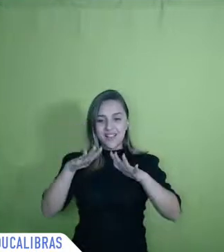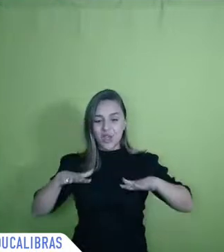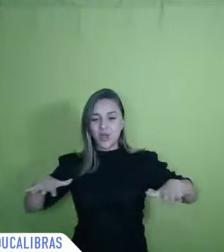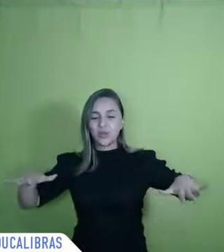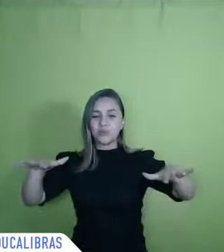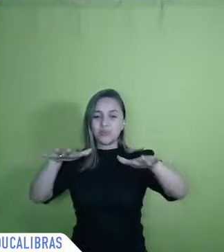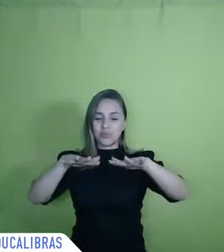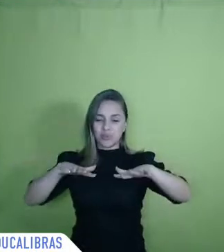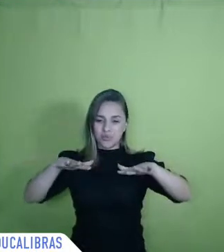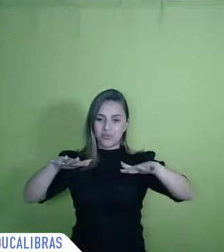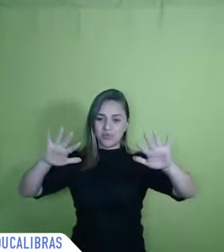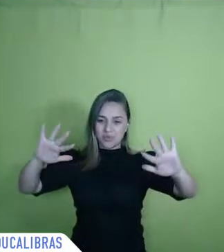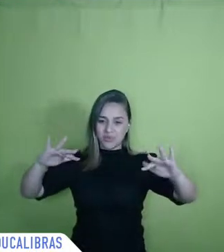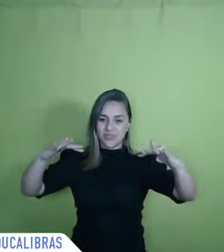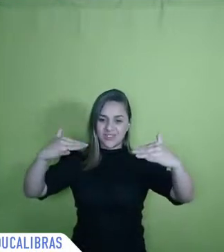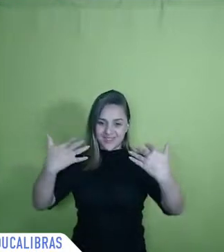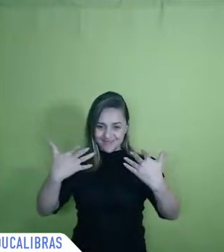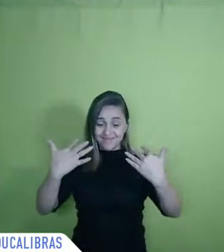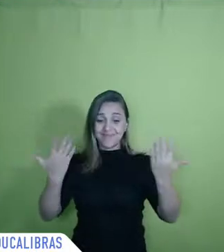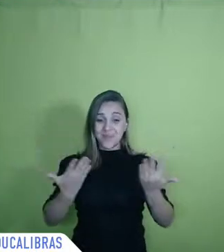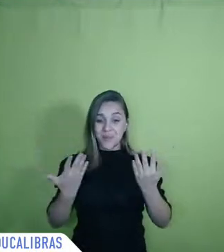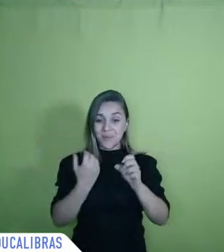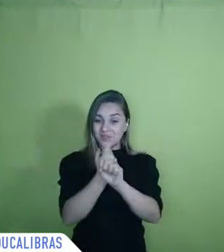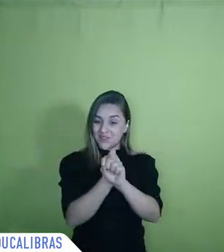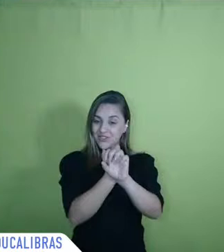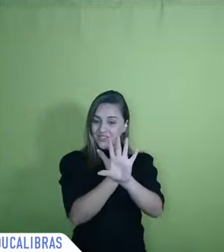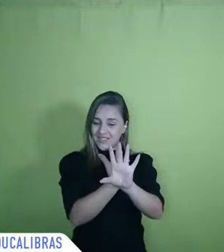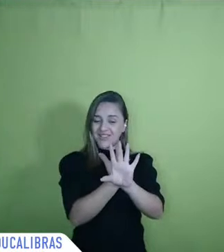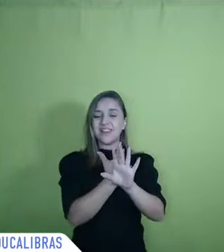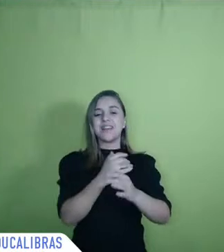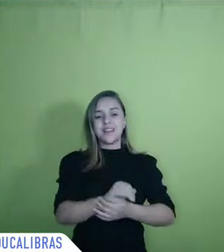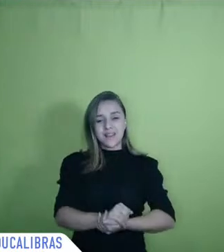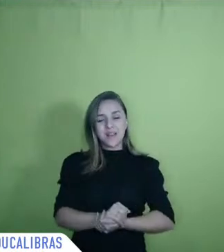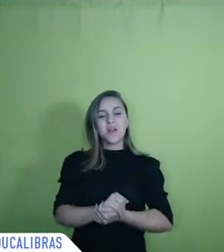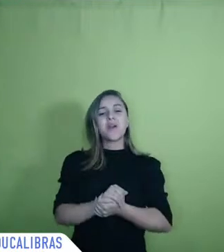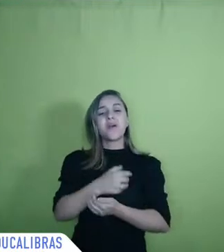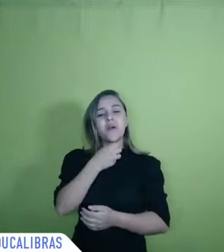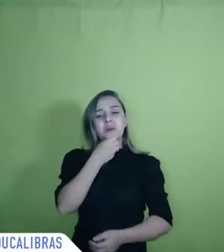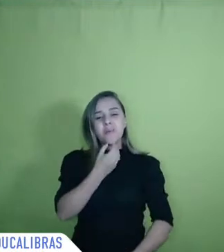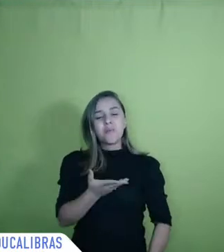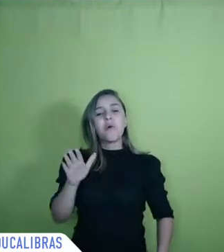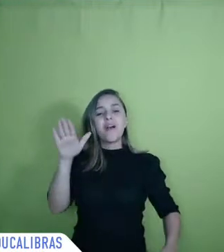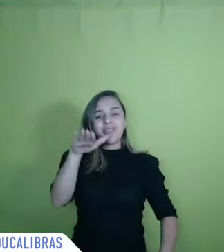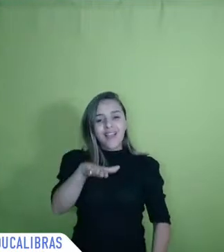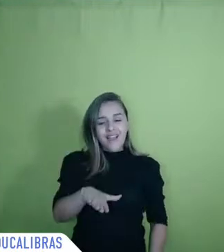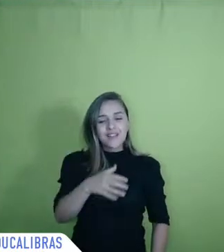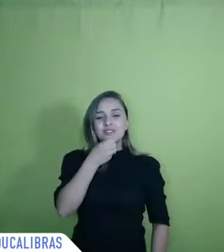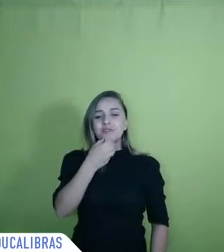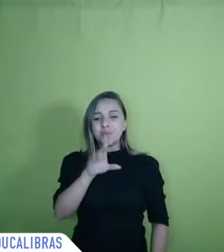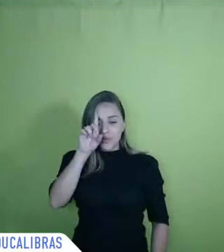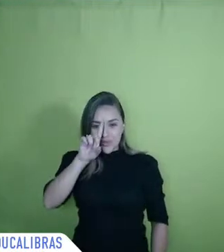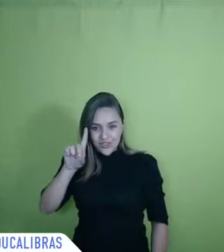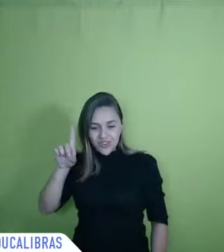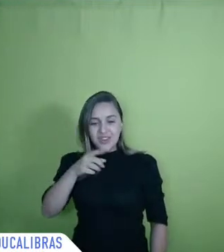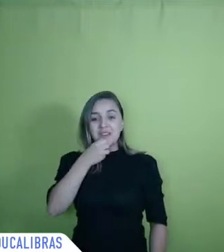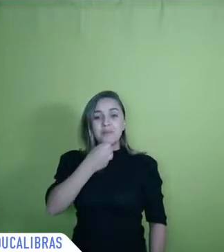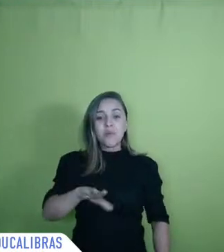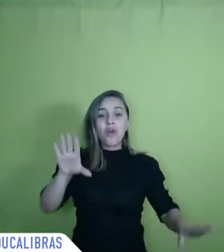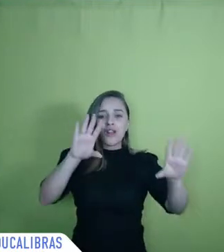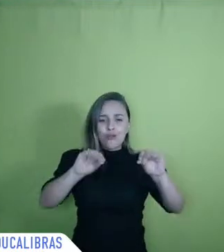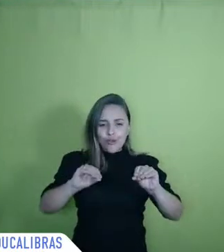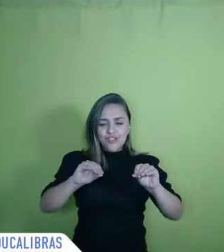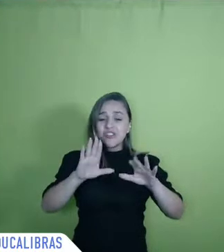would like to thank in special everyone who is watching us just now. Have a very good day, good